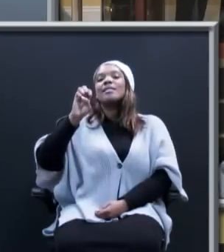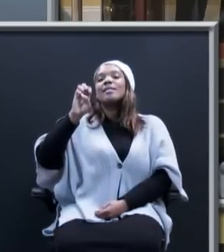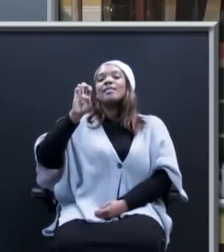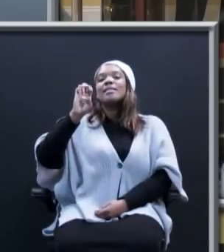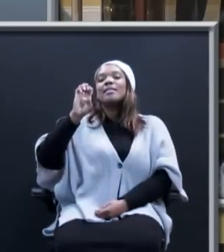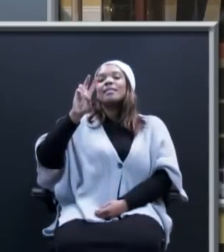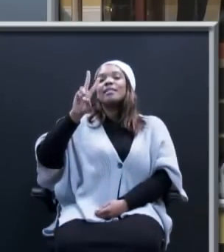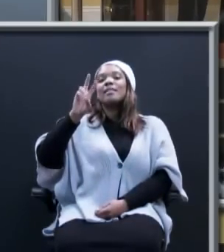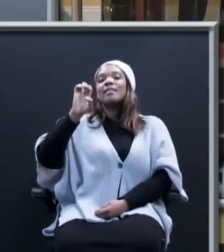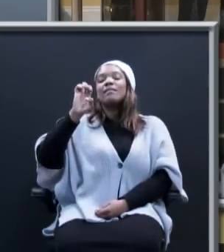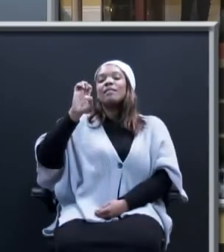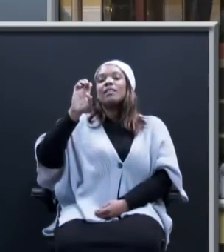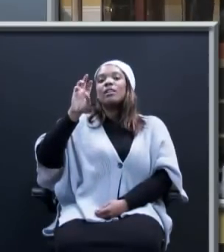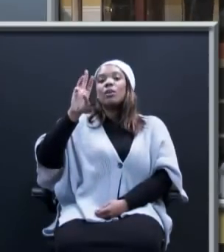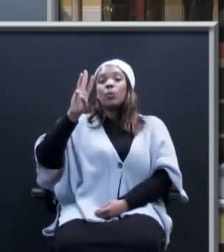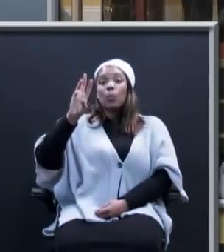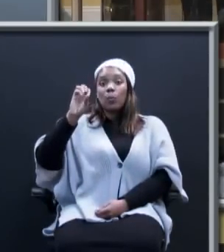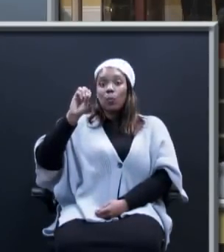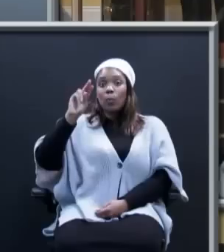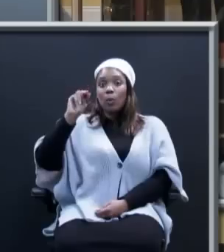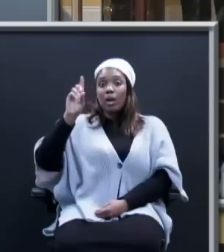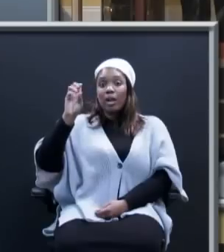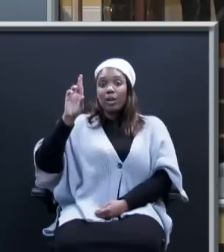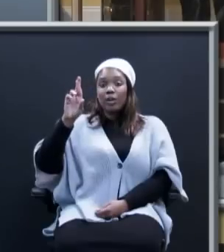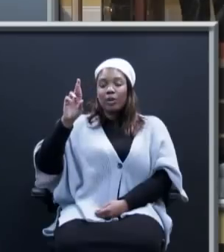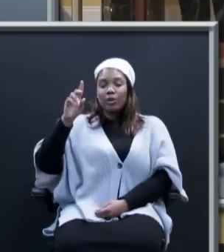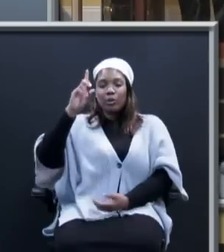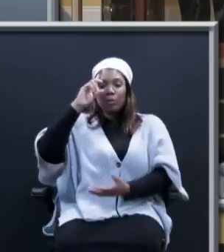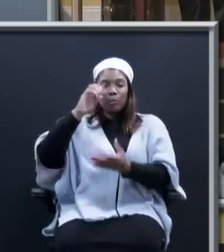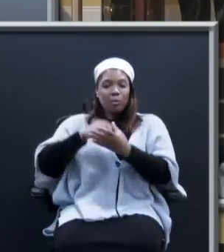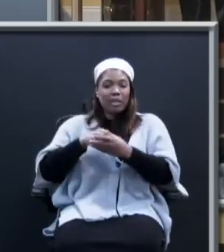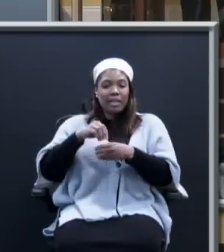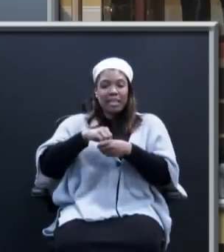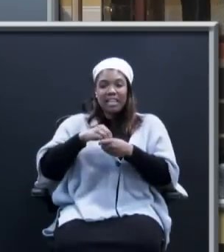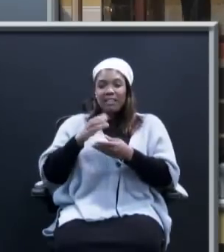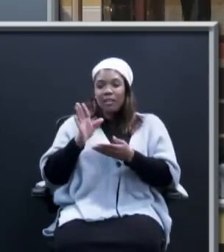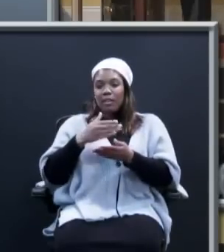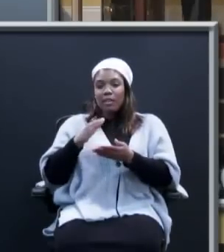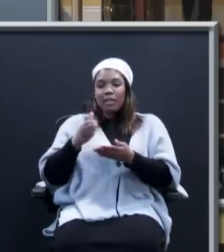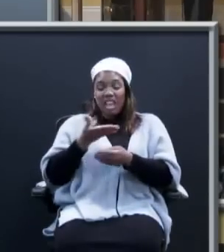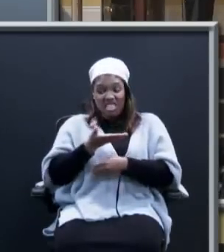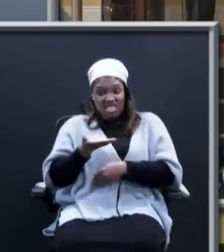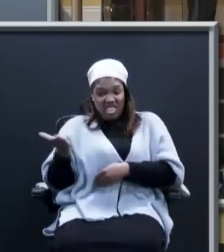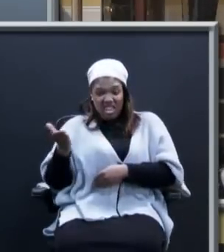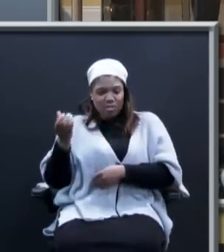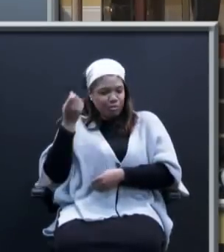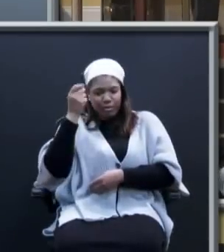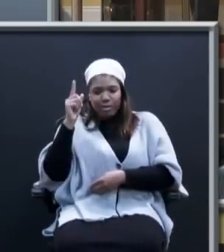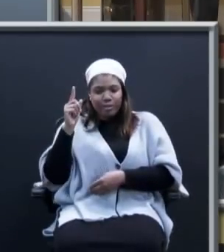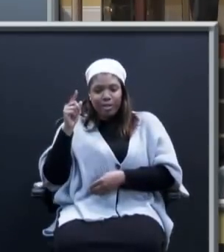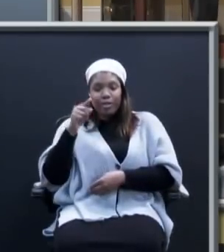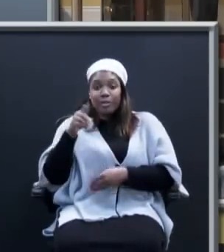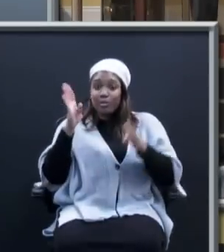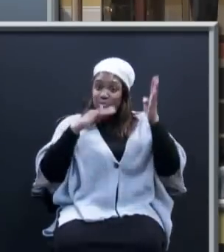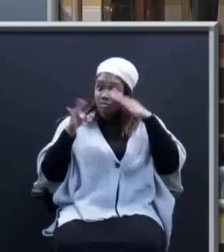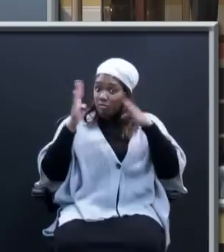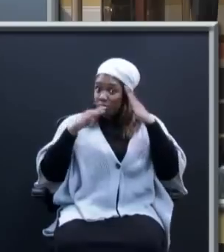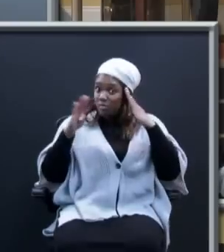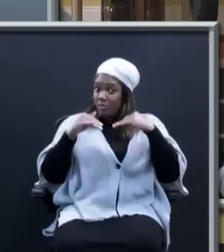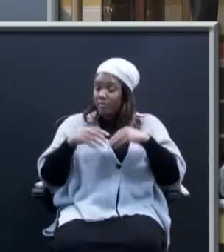simple. Leviticus 23. Now we're going to start at 6. Start back at 6.